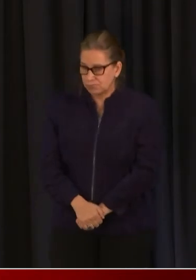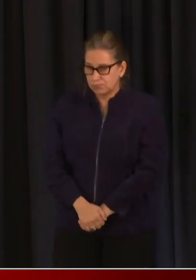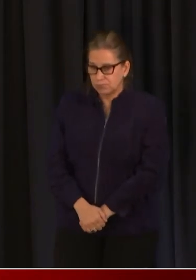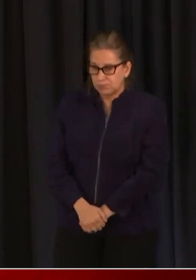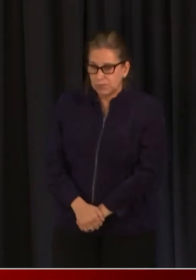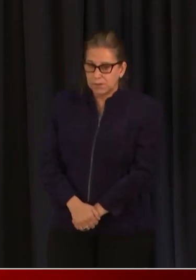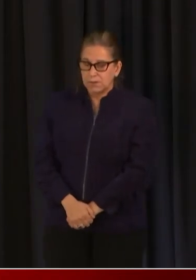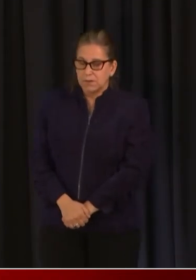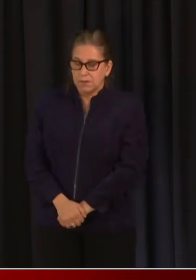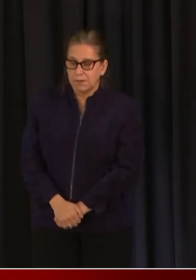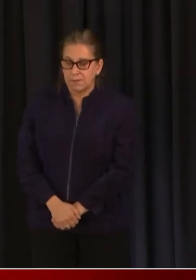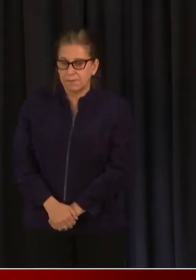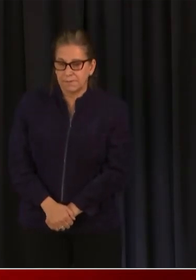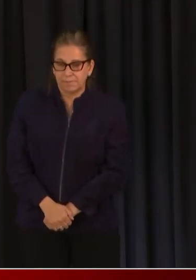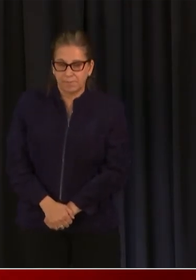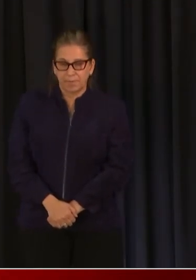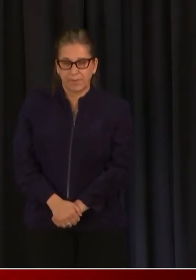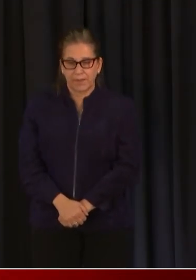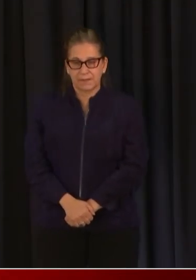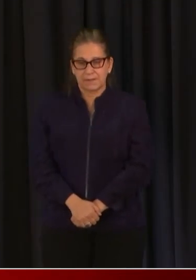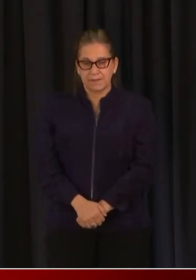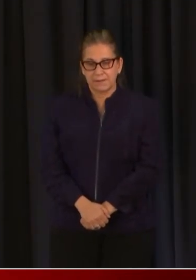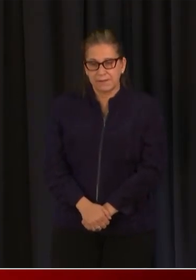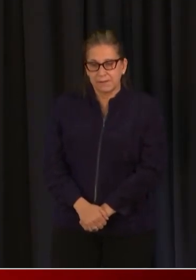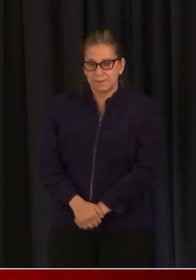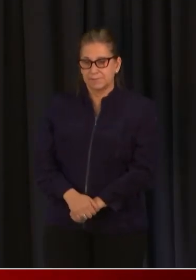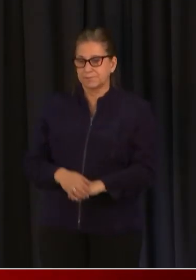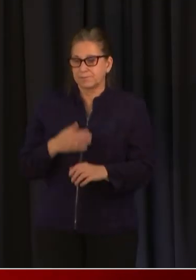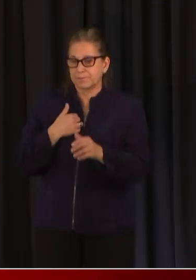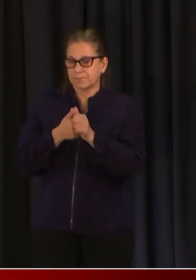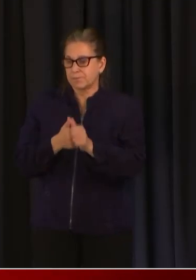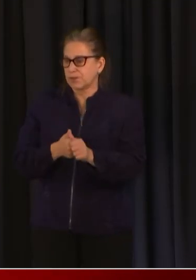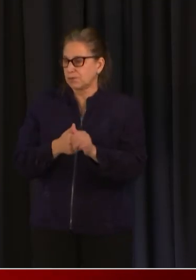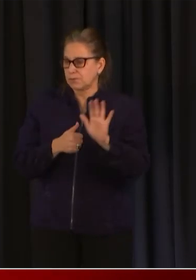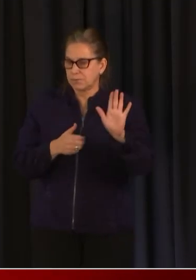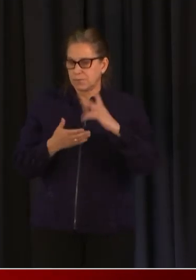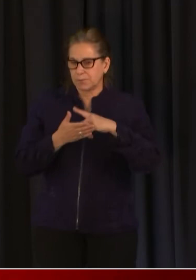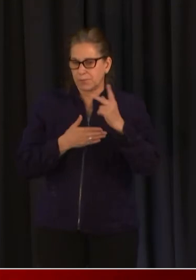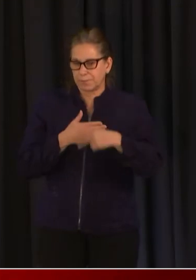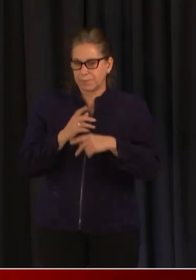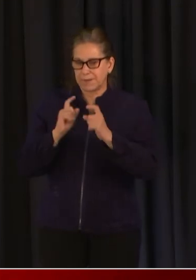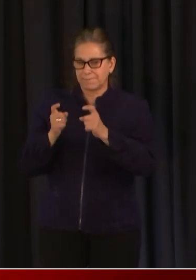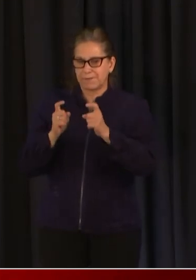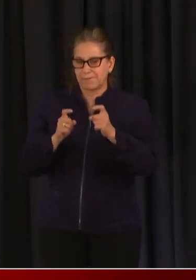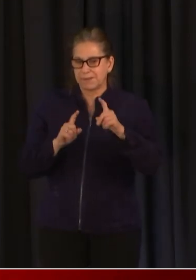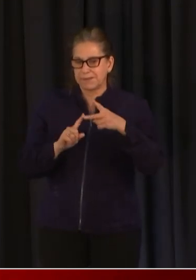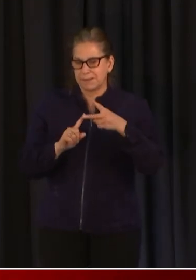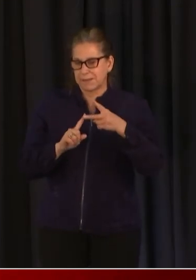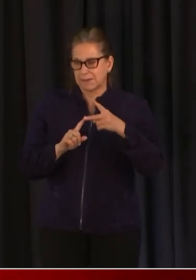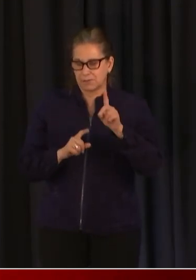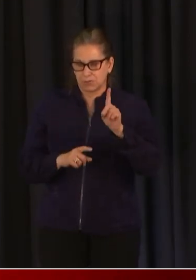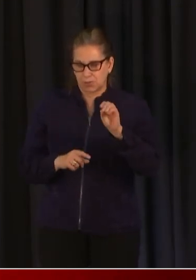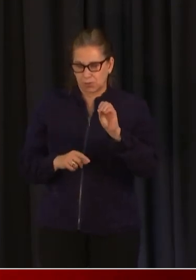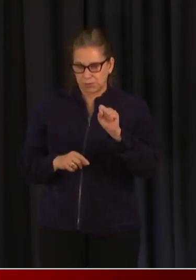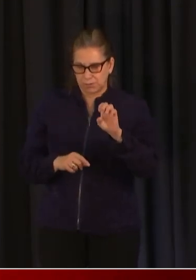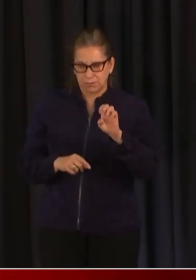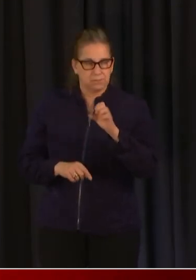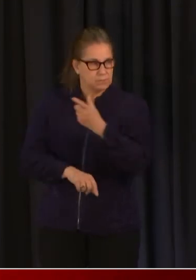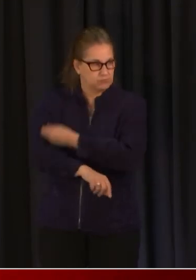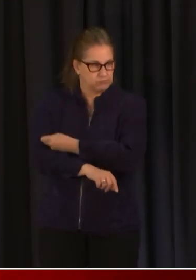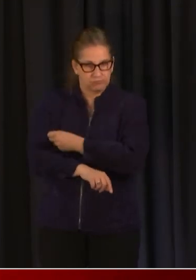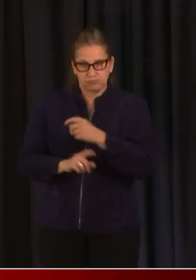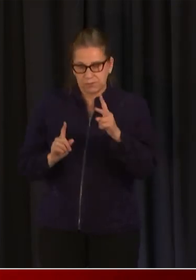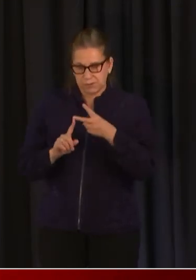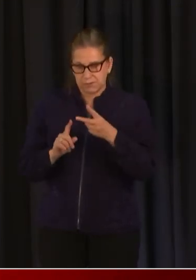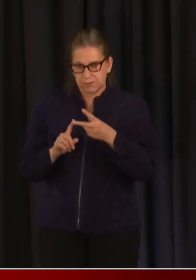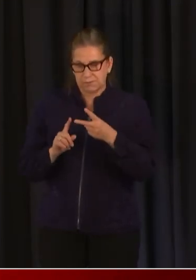have adherence to second doses that are in the mid-80s, so around 86 to 87% of our residents present for